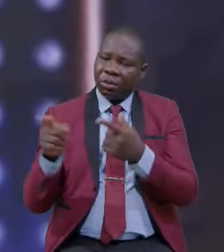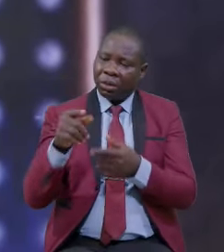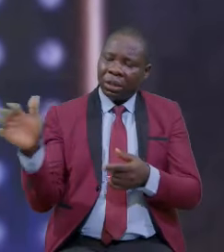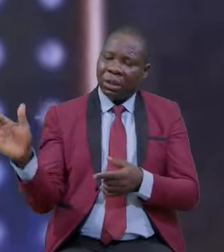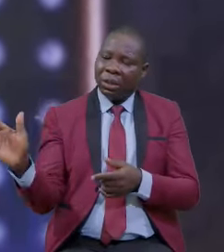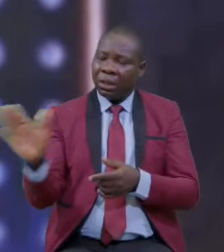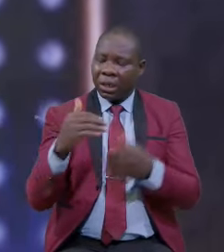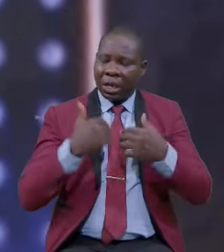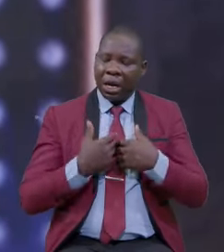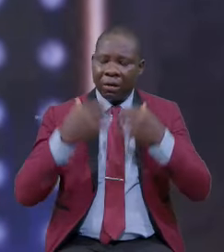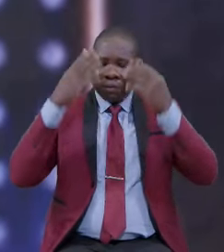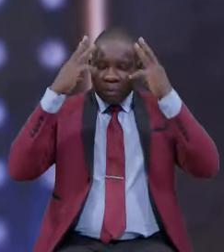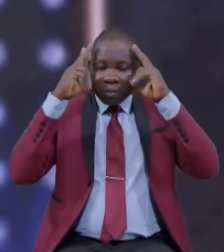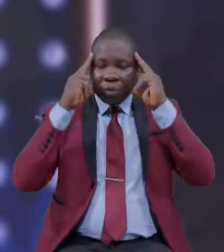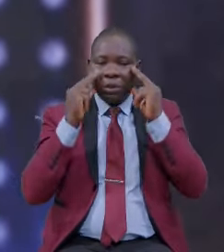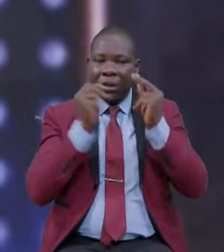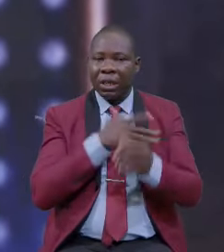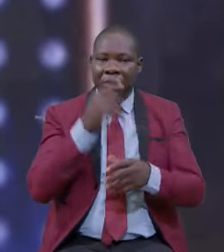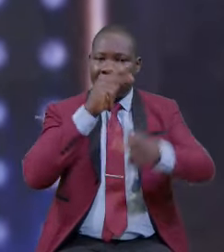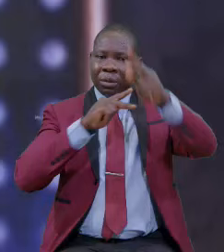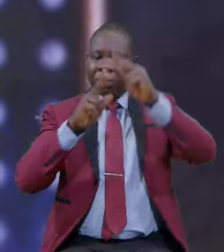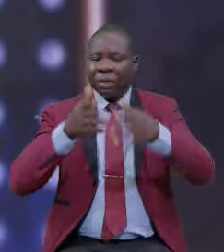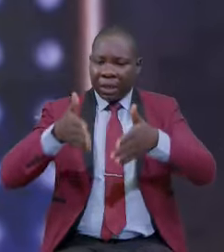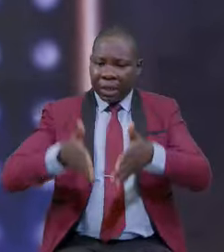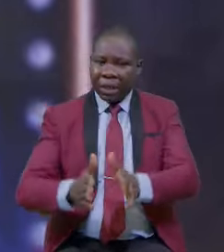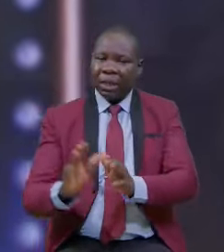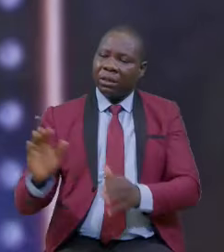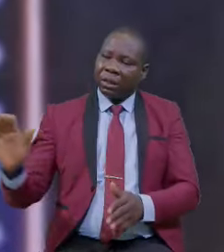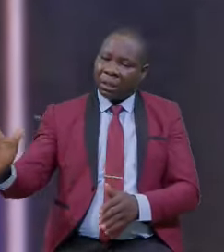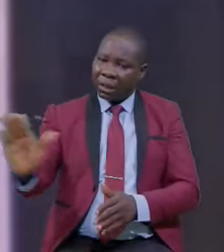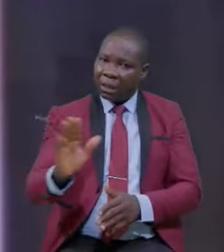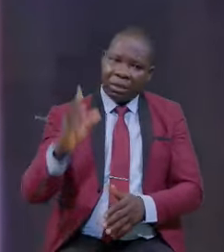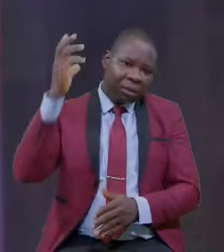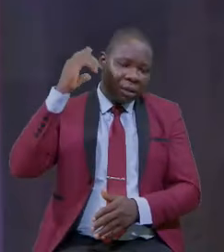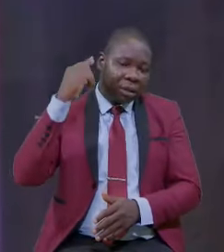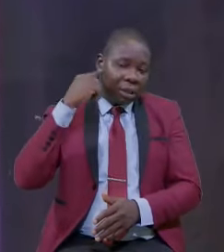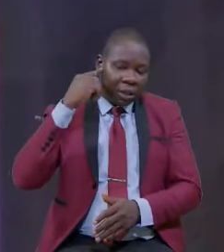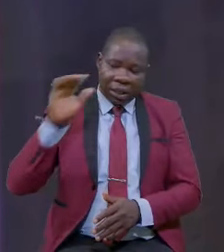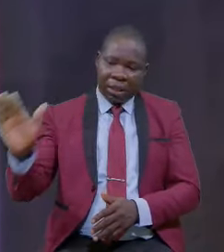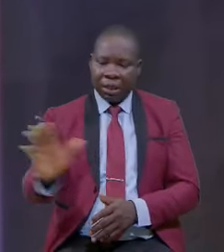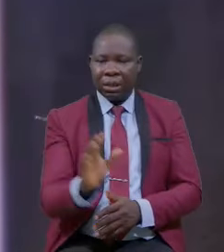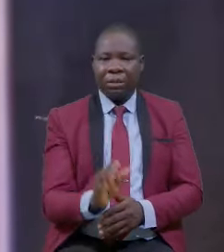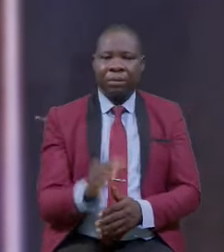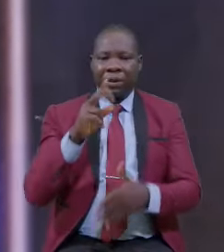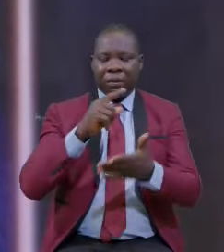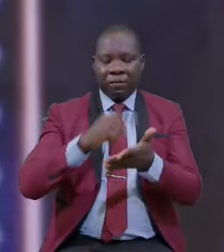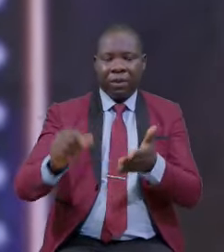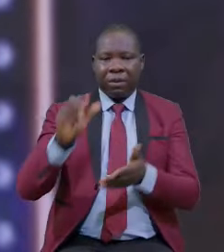let them hear them. In verse 30, it